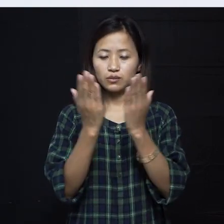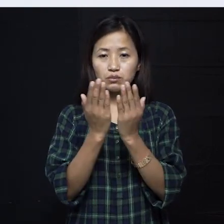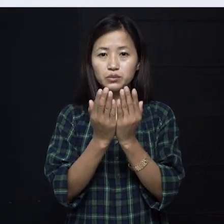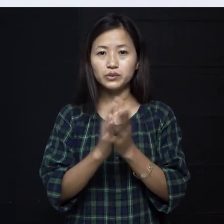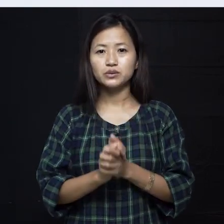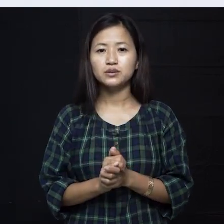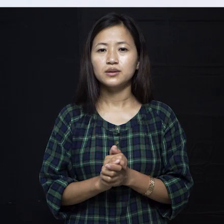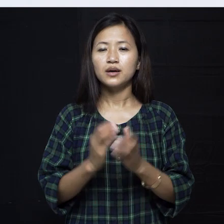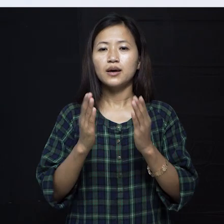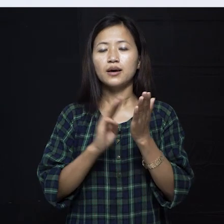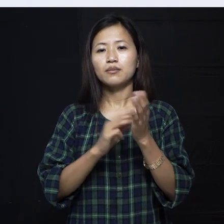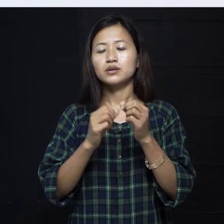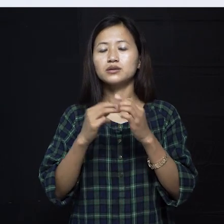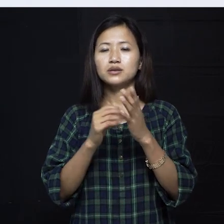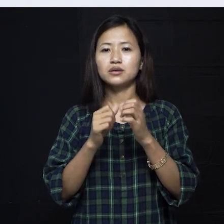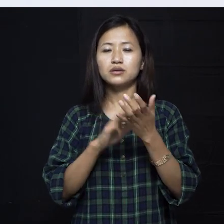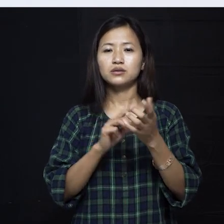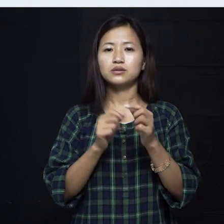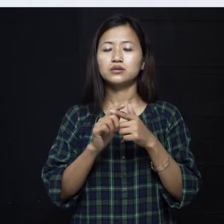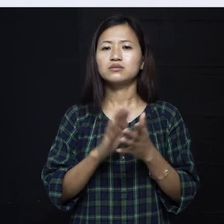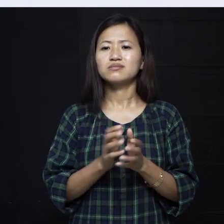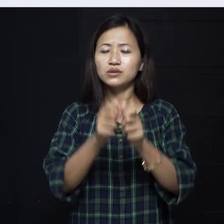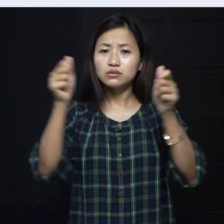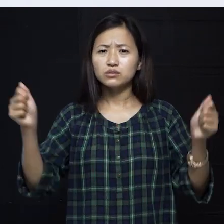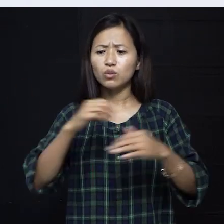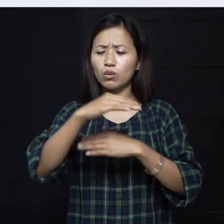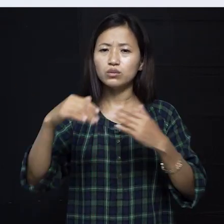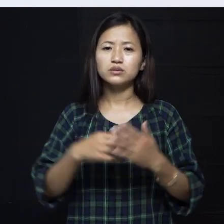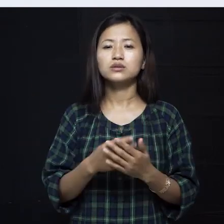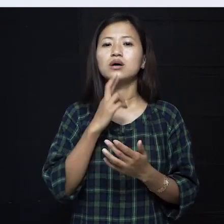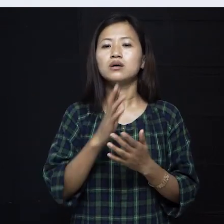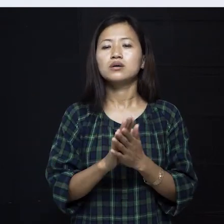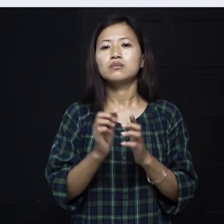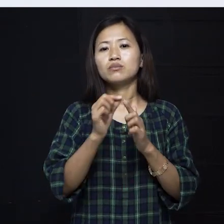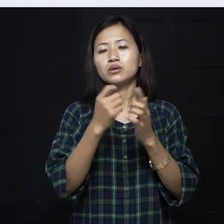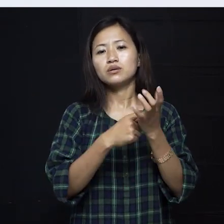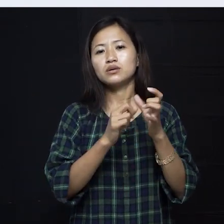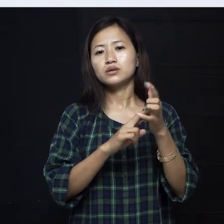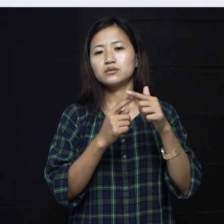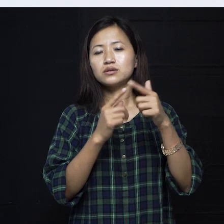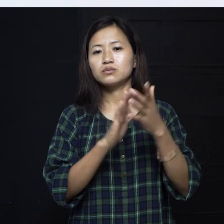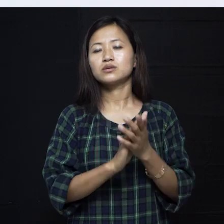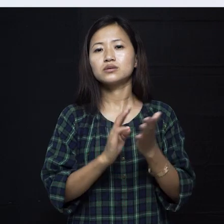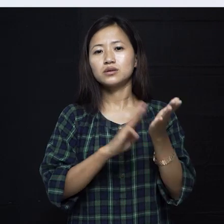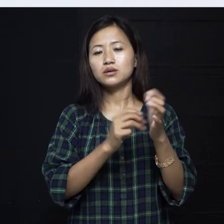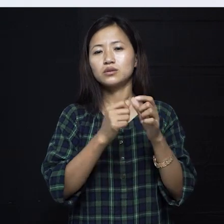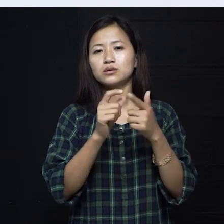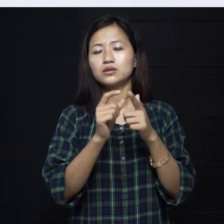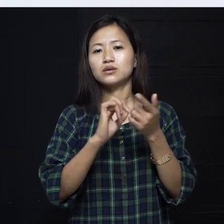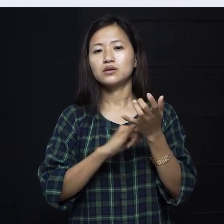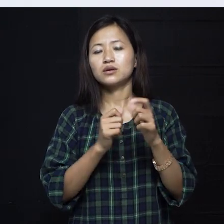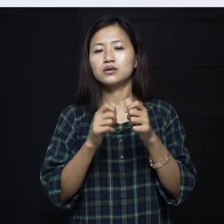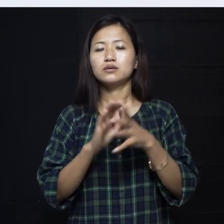books, okay, magazine, newspapers, all these are called as print media, okay? Then when we come